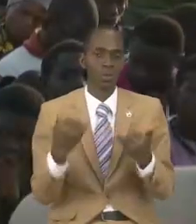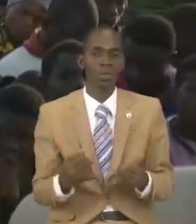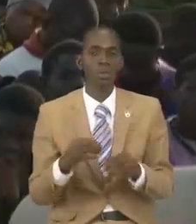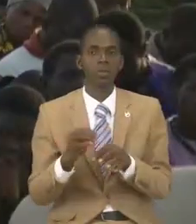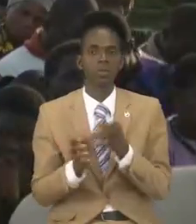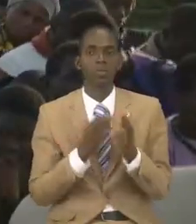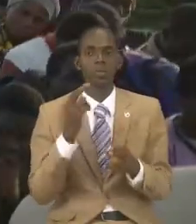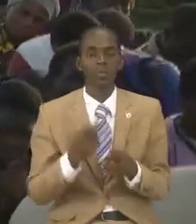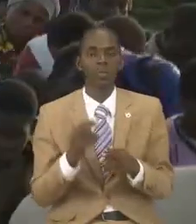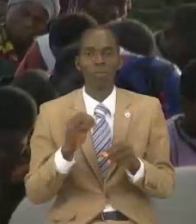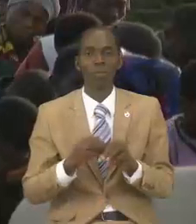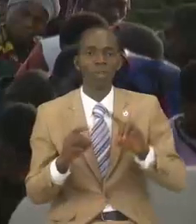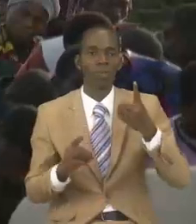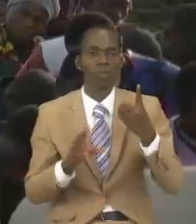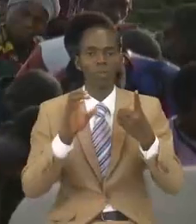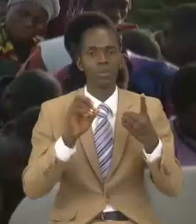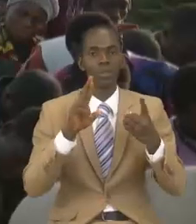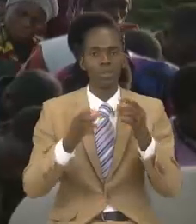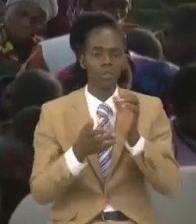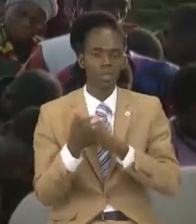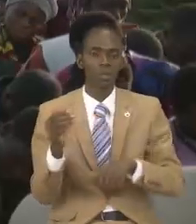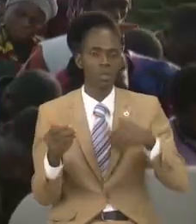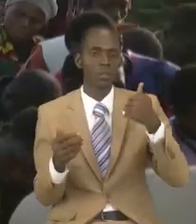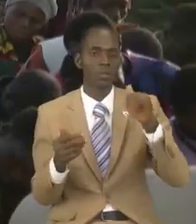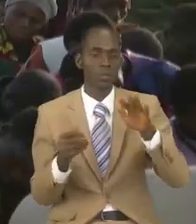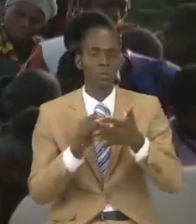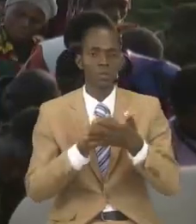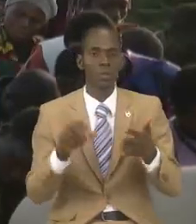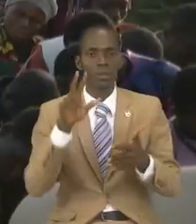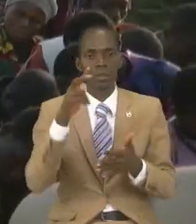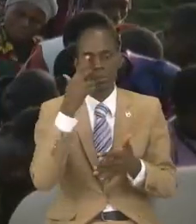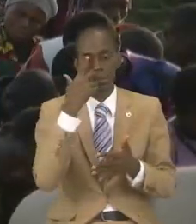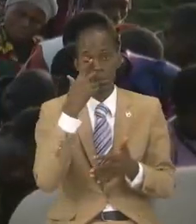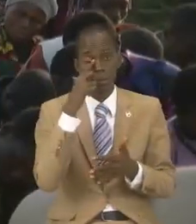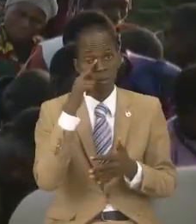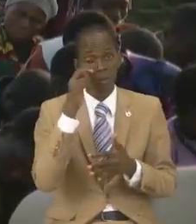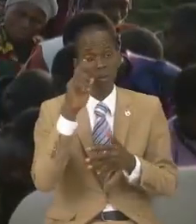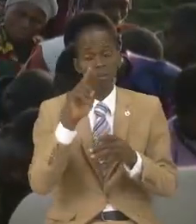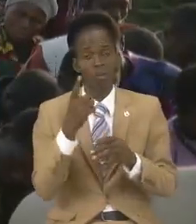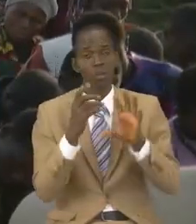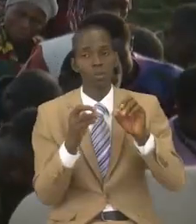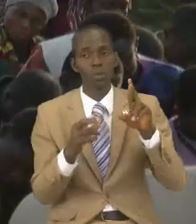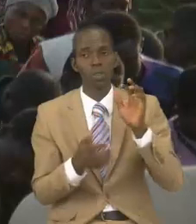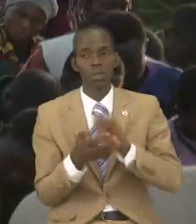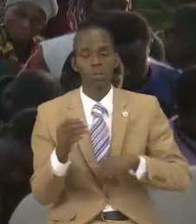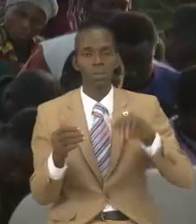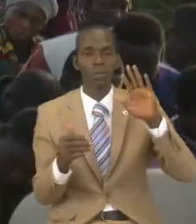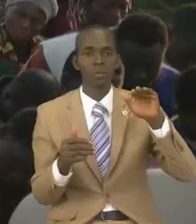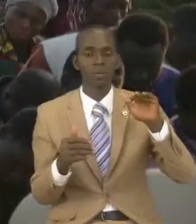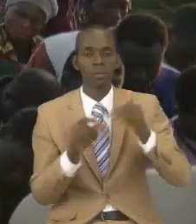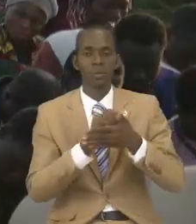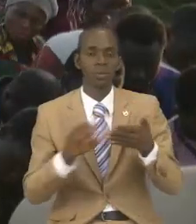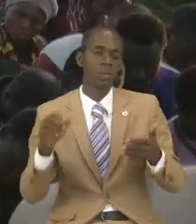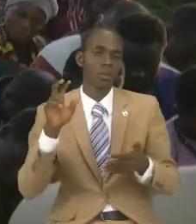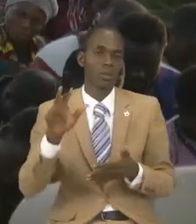Corinthians chapter 15. And we're looking at verse 3. 1 Corinthians chapter 15, reading from verse 3.